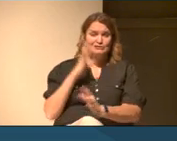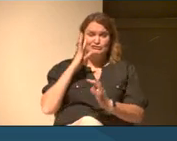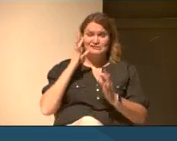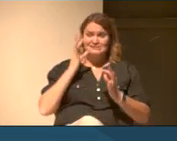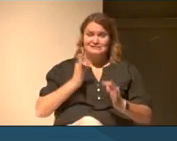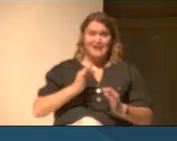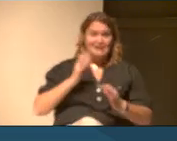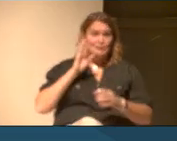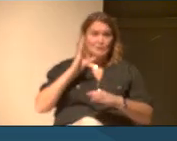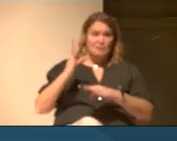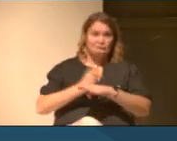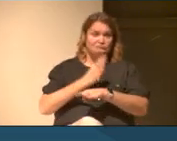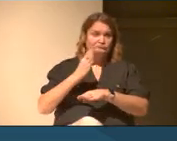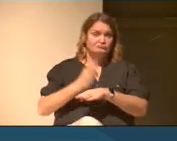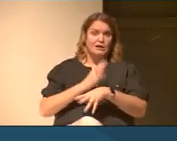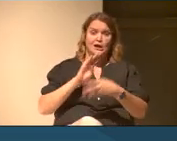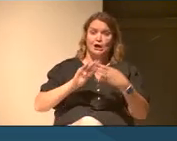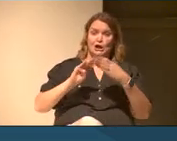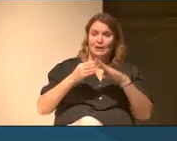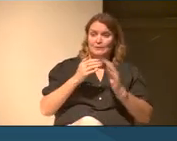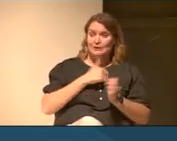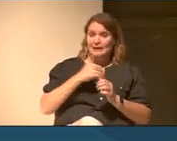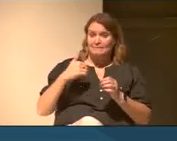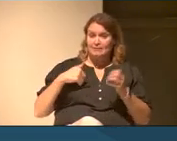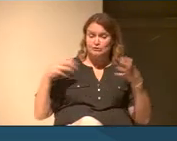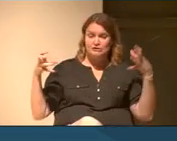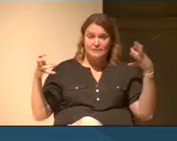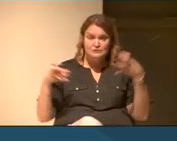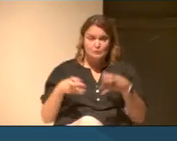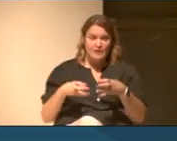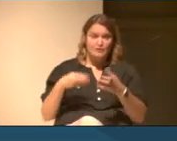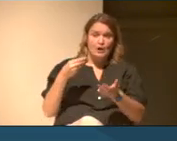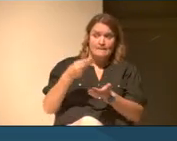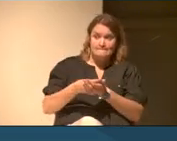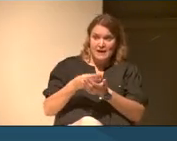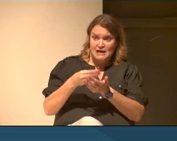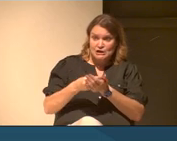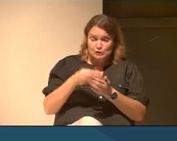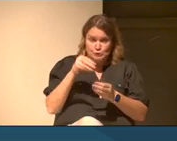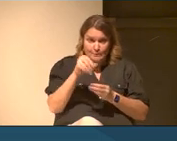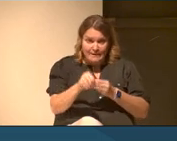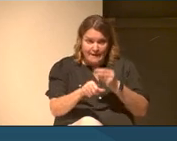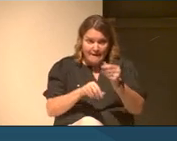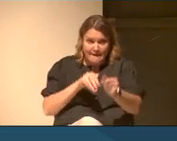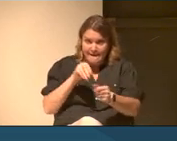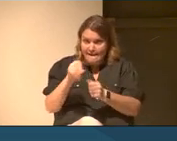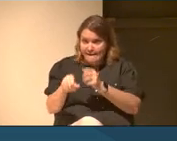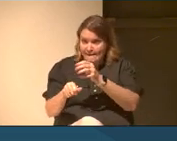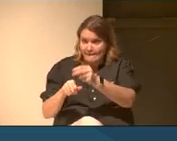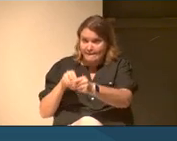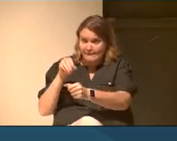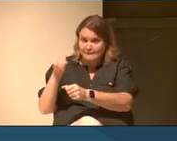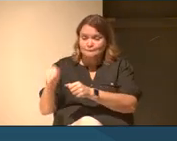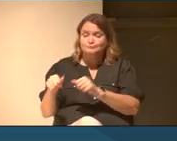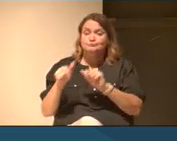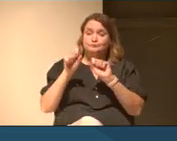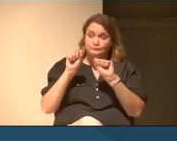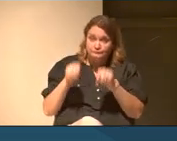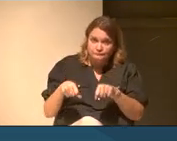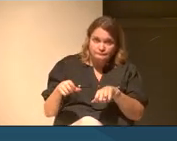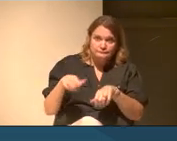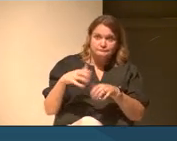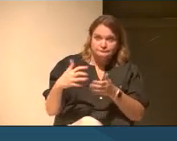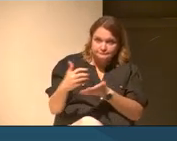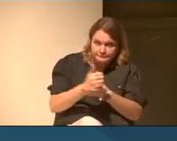And she got community members together. She found money to pay them so they could actually earn money for restoring reefs. And they've